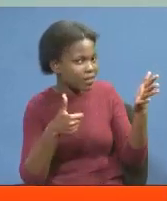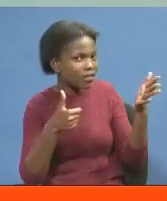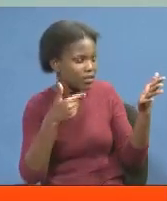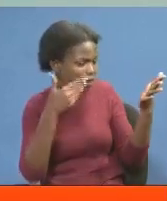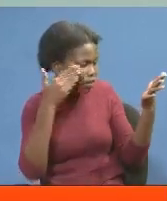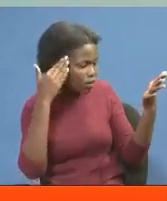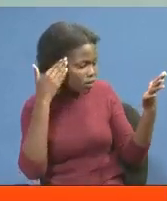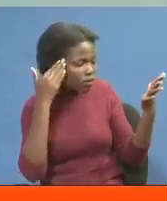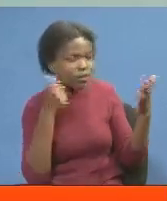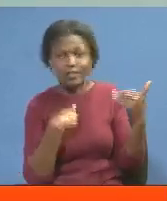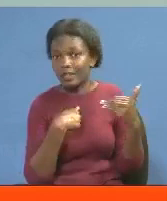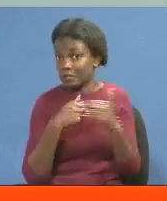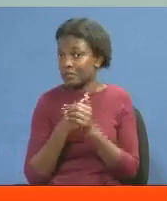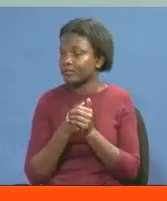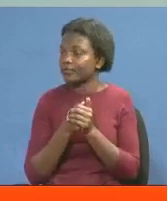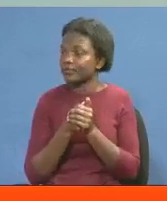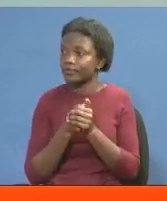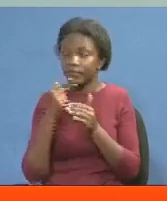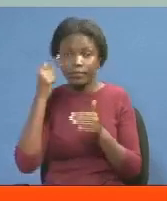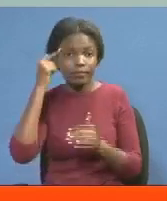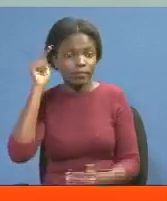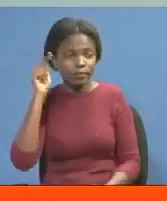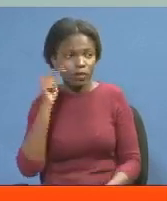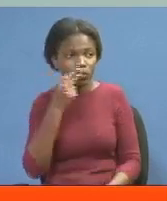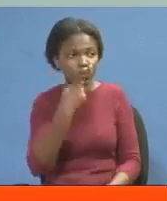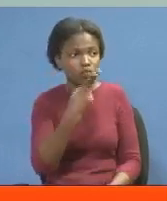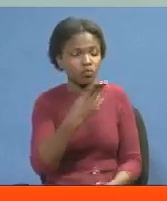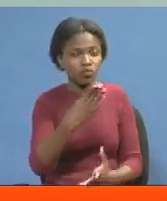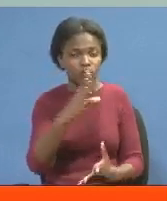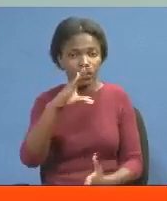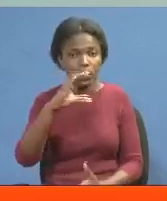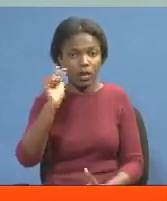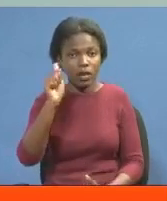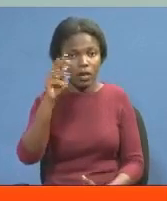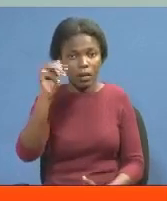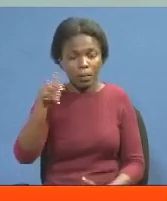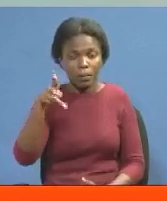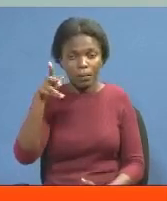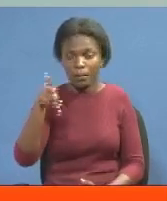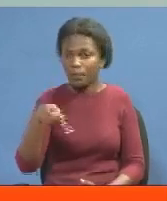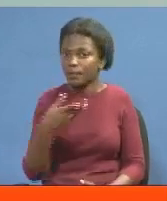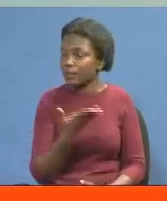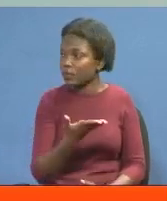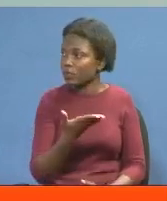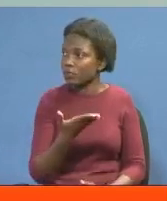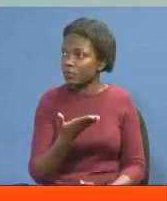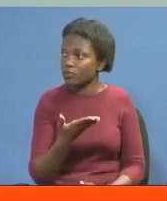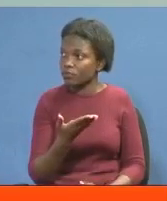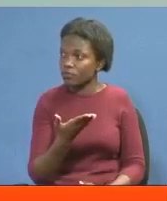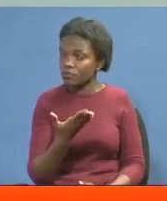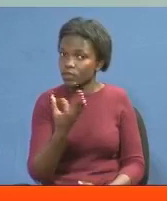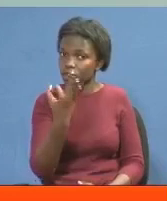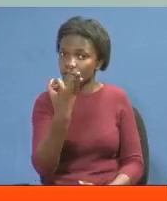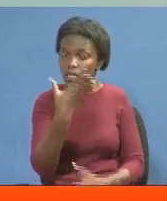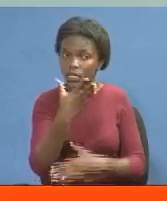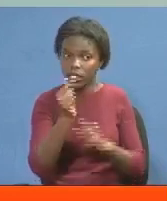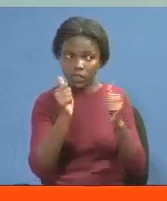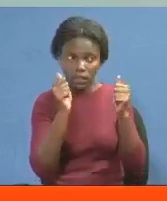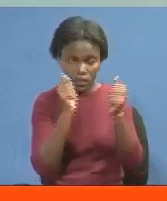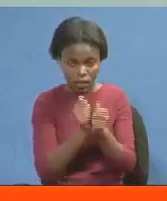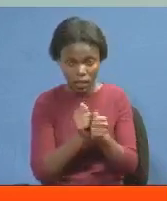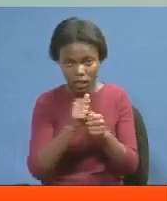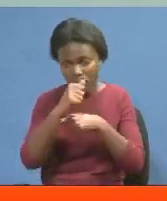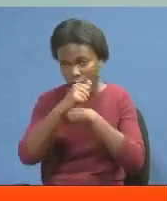mean, specifically for these two camps, which were... One of them is actually now 3 decades old. The other